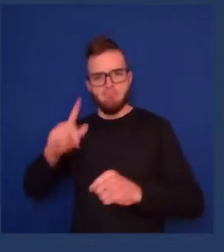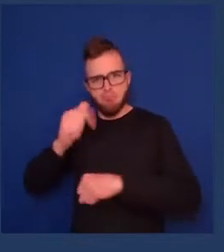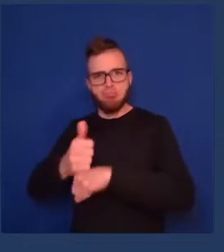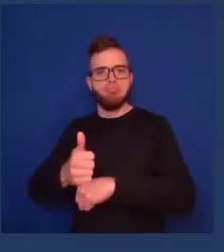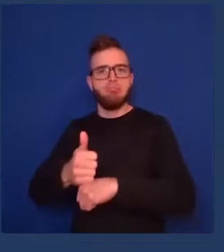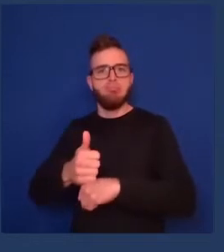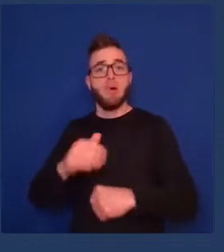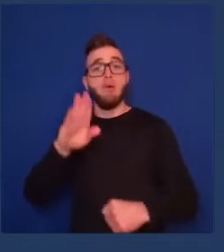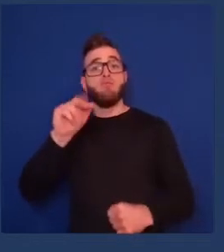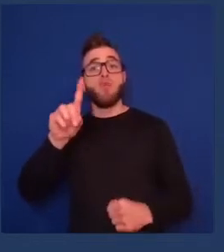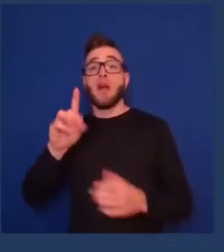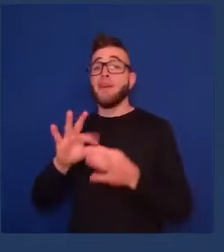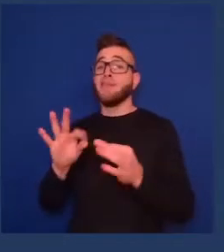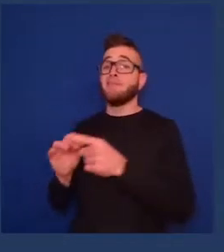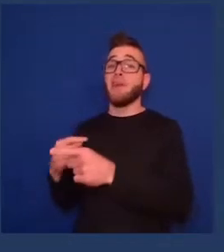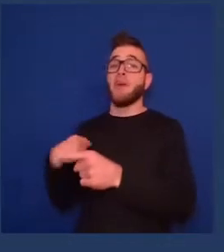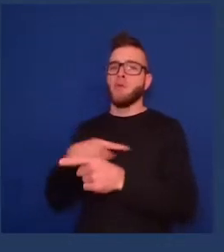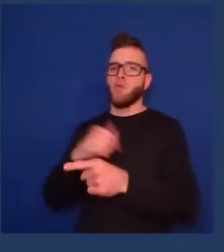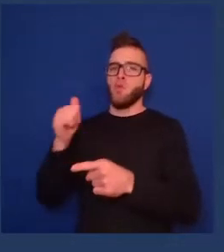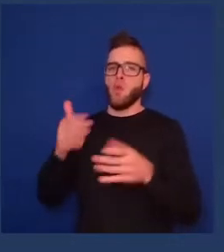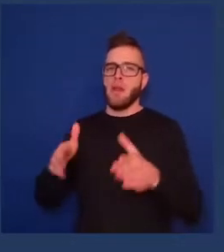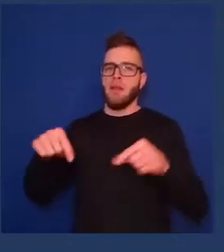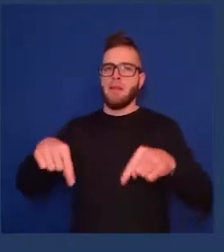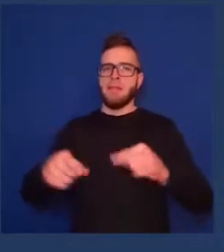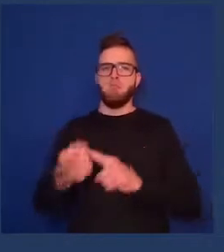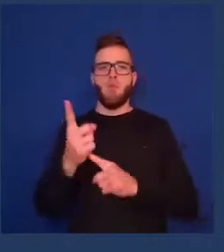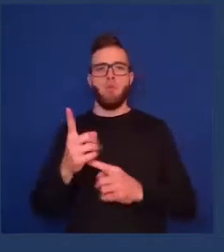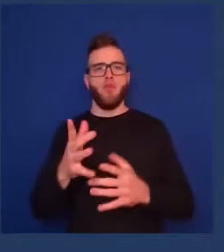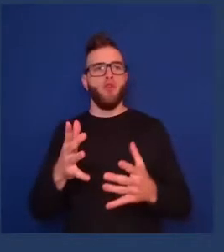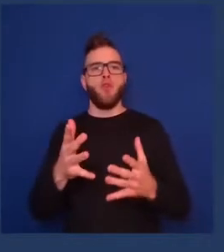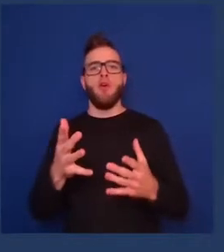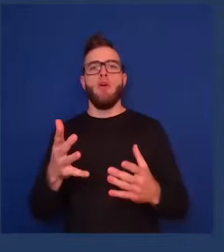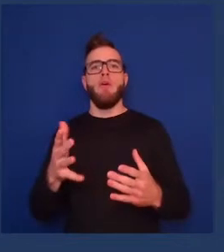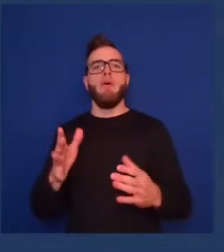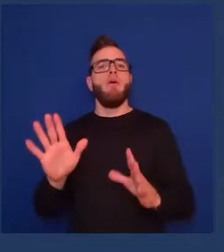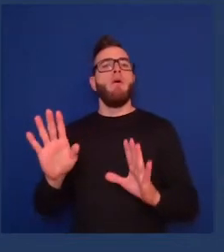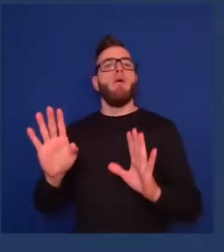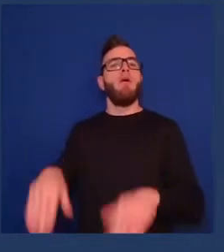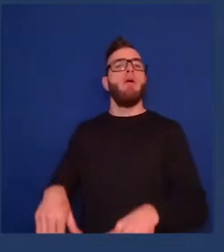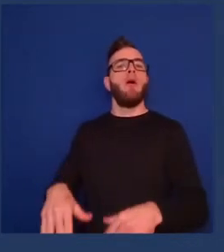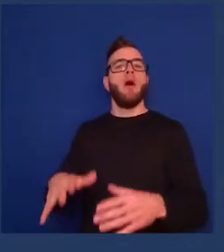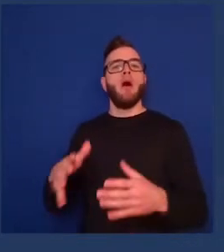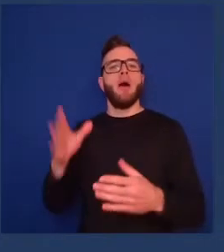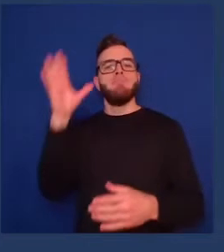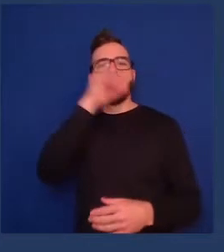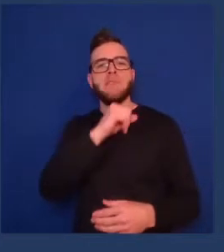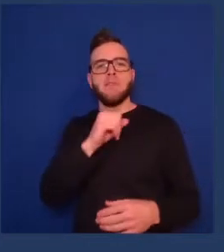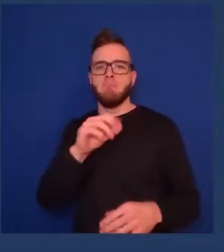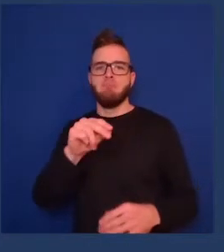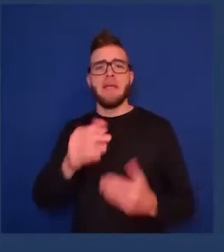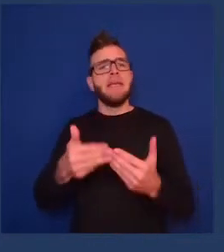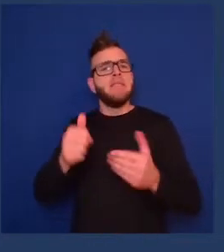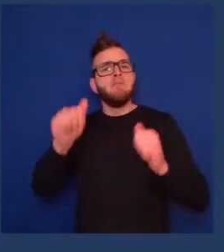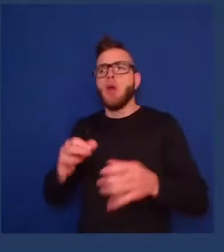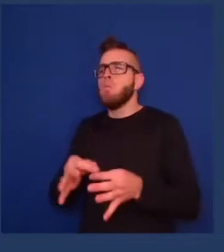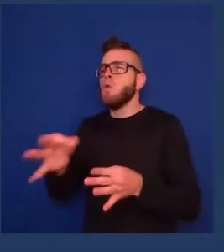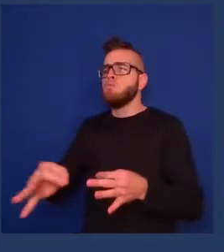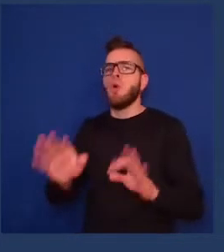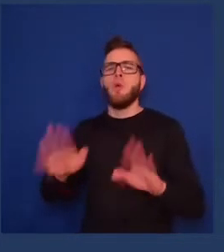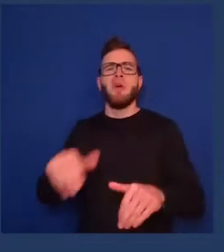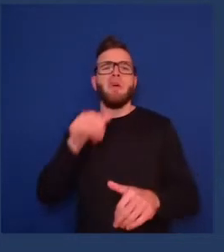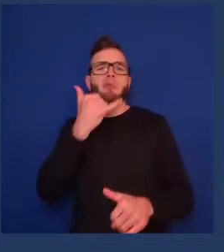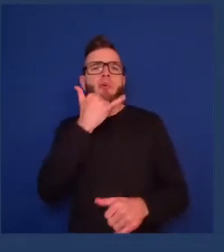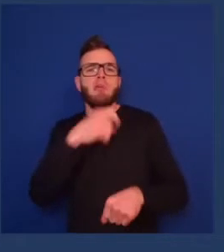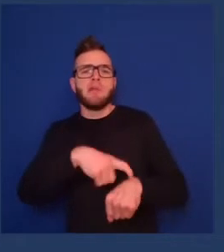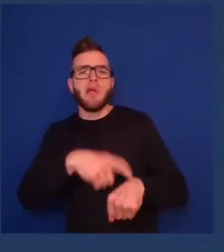here, a real serious resolve. That we will not allow this moment to pass, as Brad said. It would have been very easy to